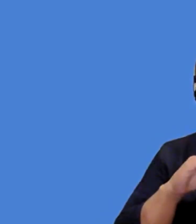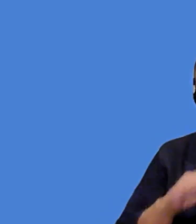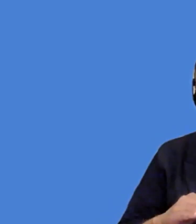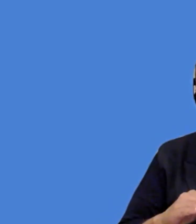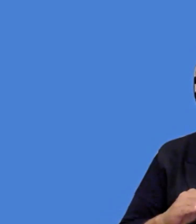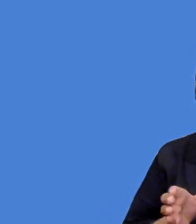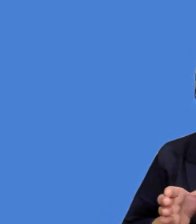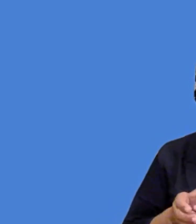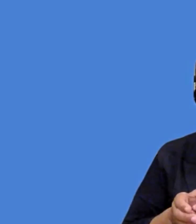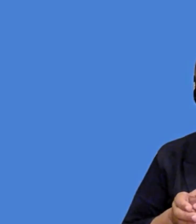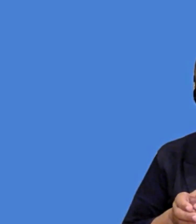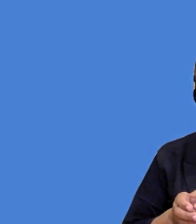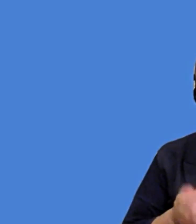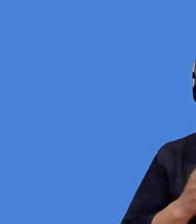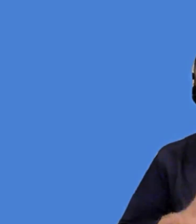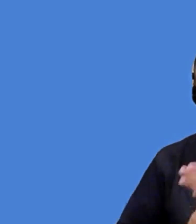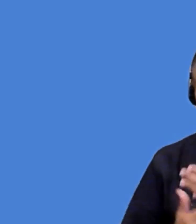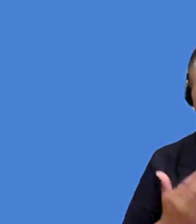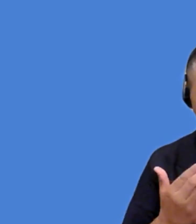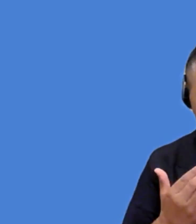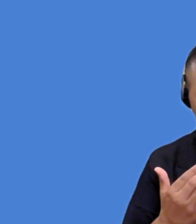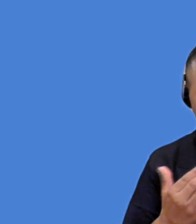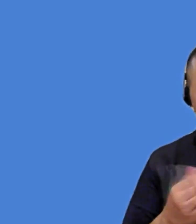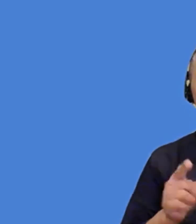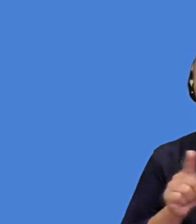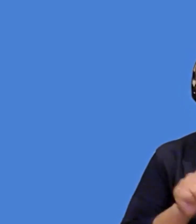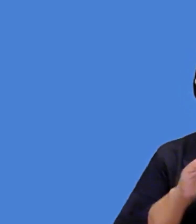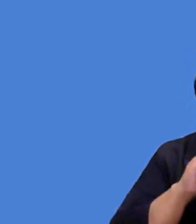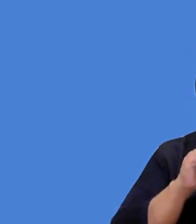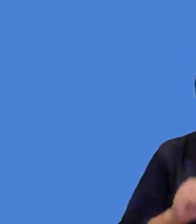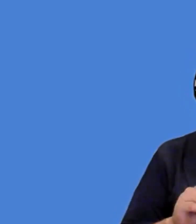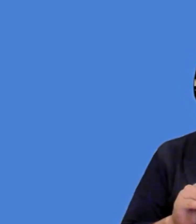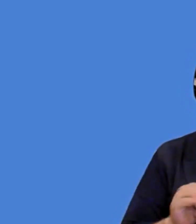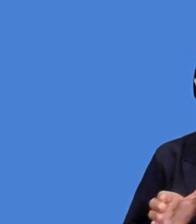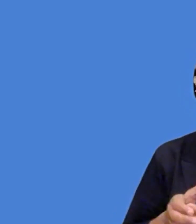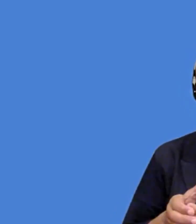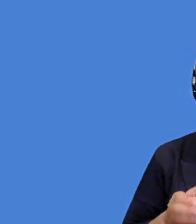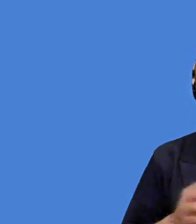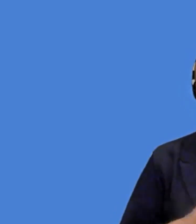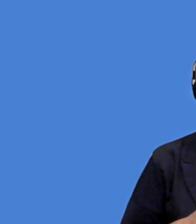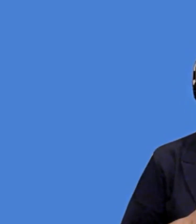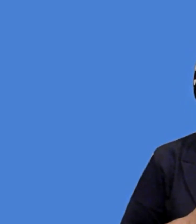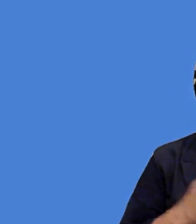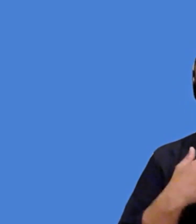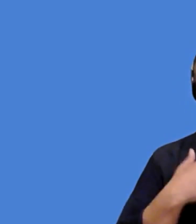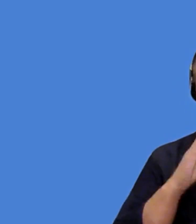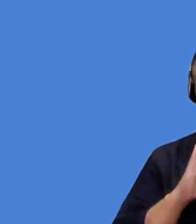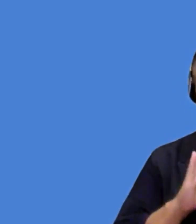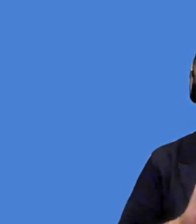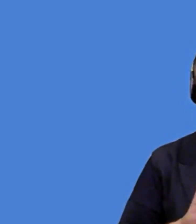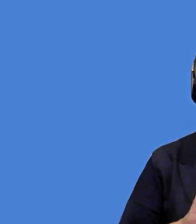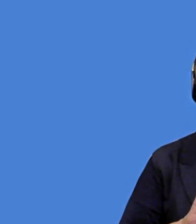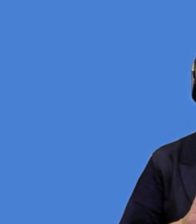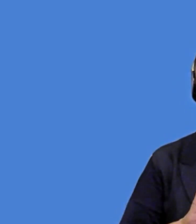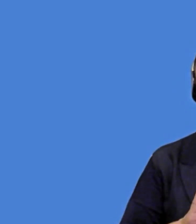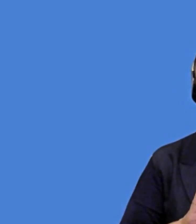with disability and those from underrepresented groups. This approach has proven effective, and